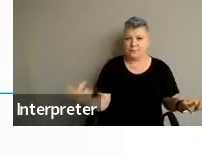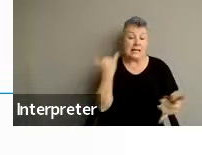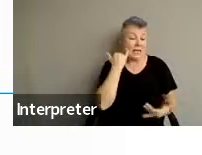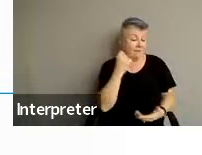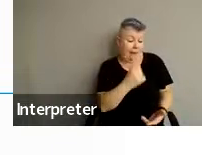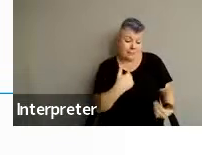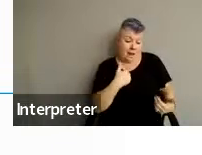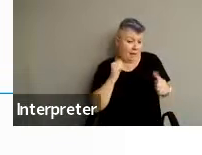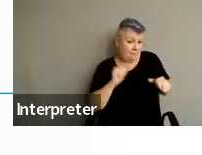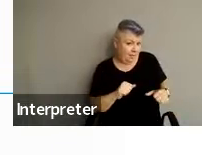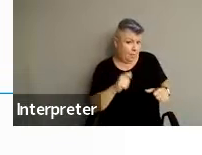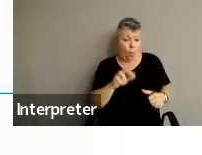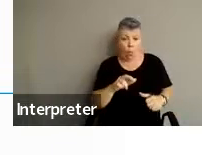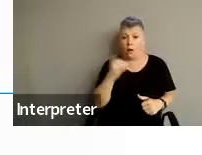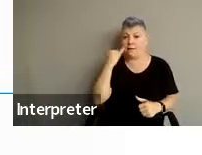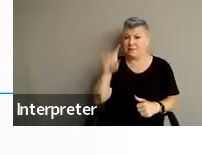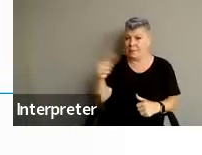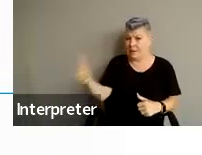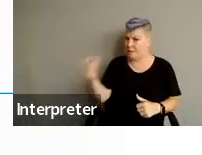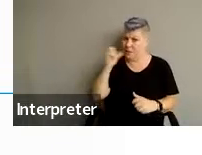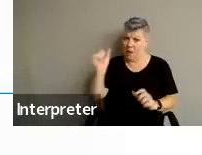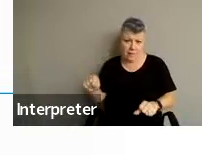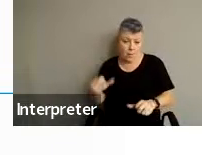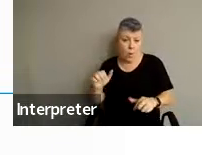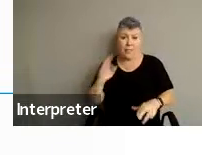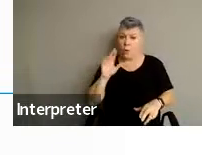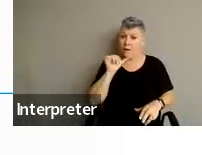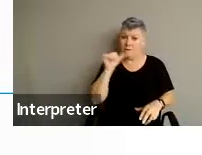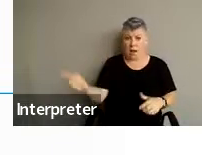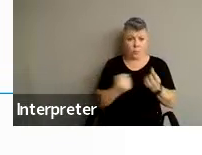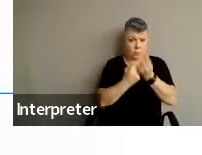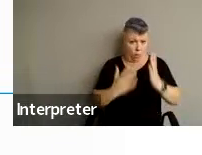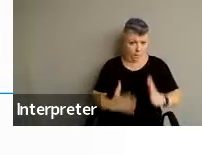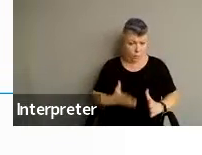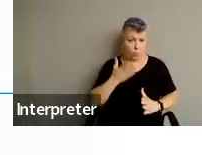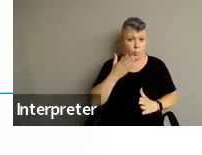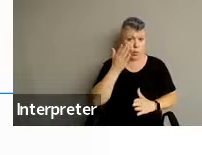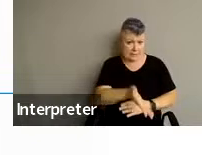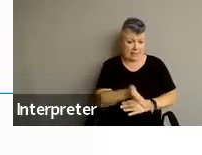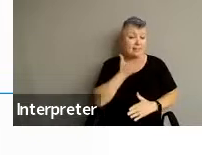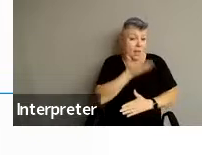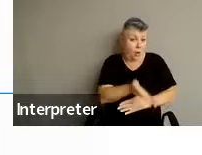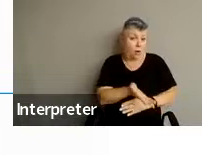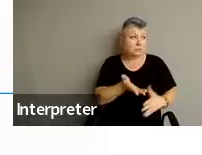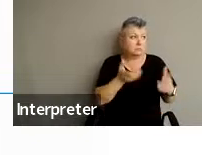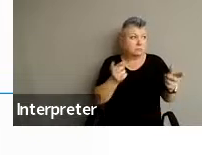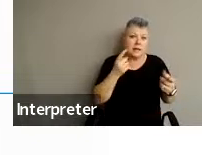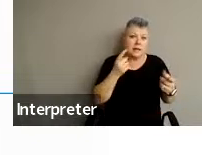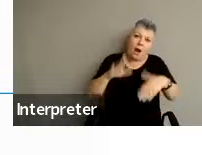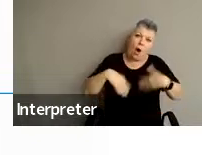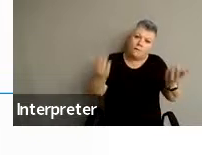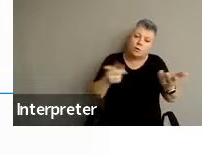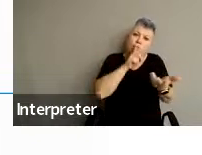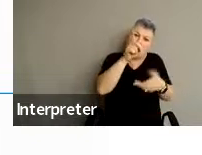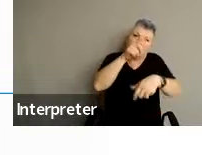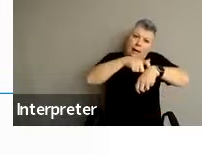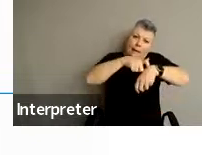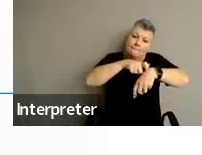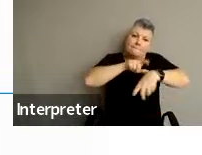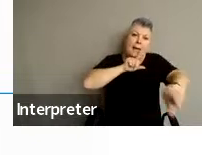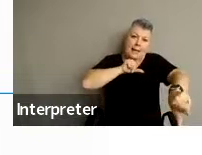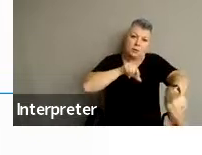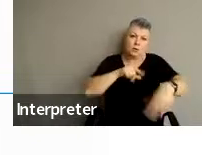Frenchie's not available or they don't have another support person in their building. That provides kind of like a real-time answer for